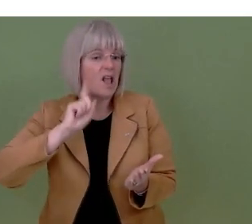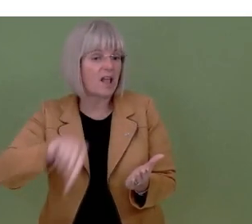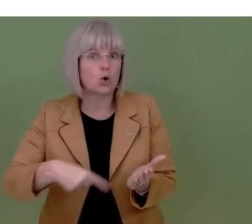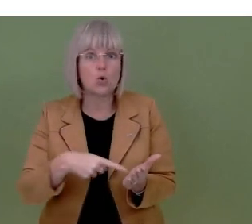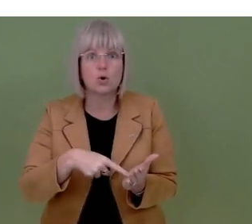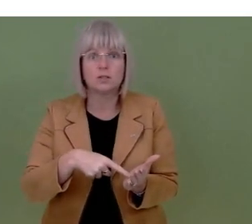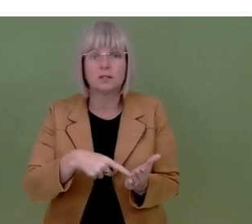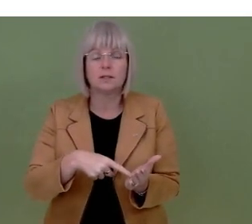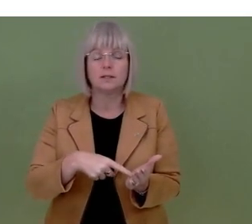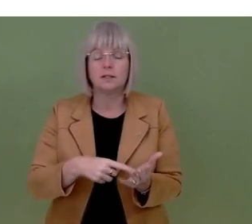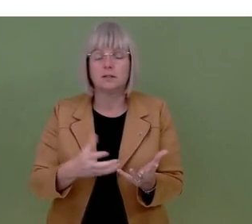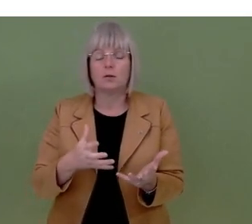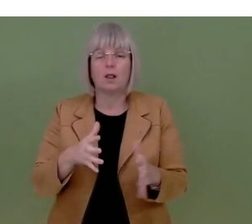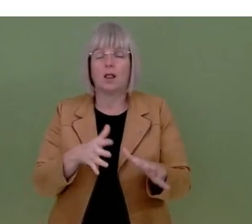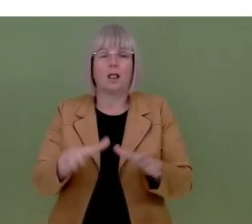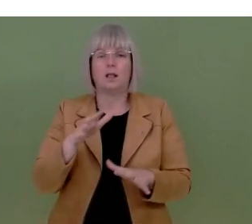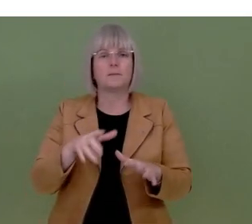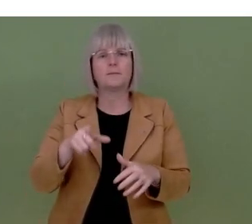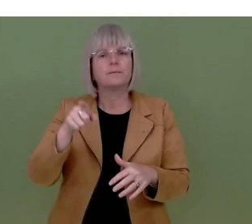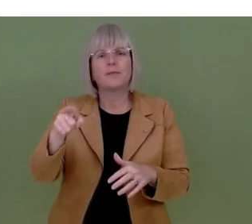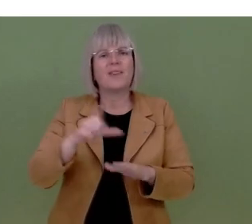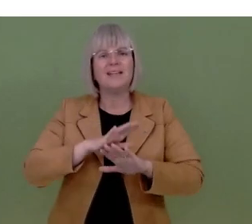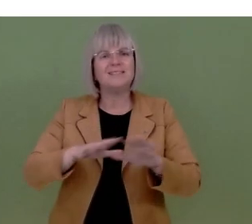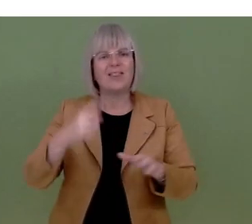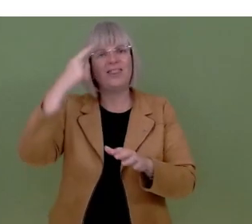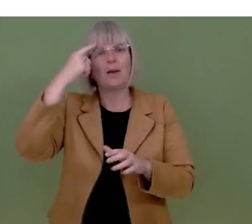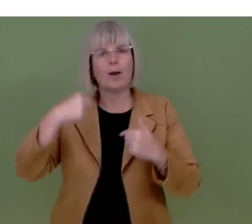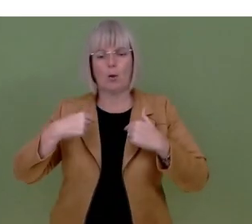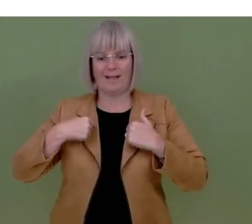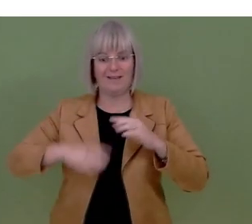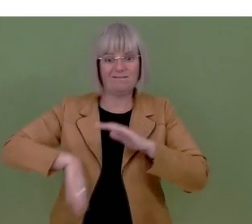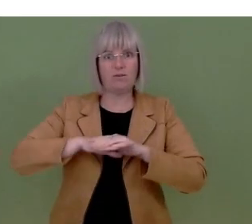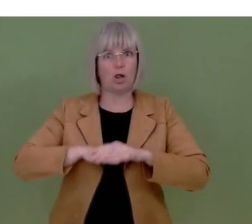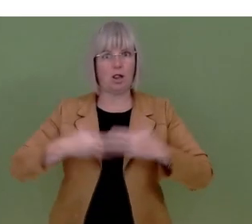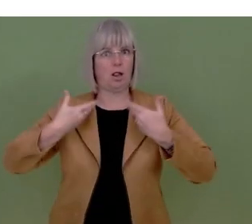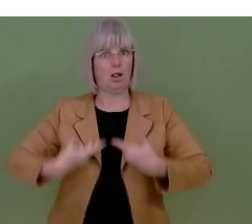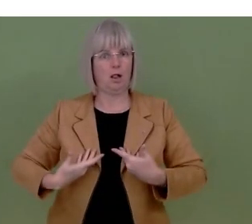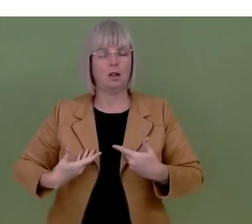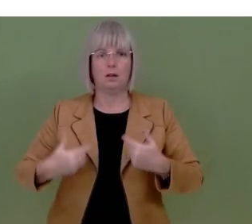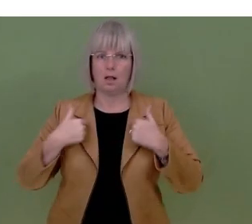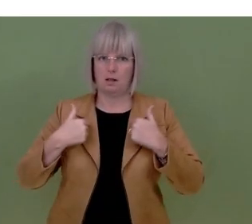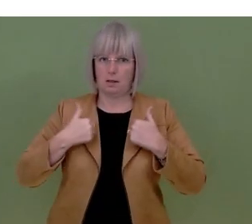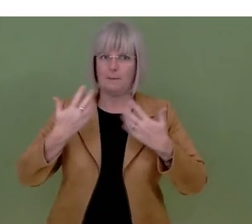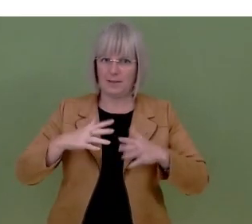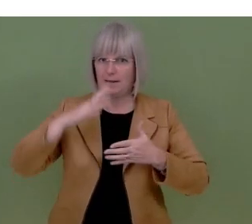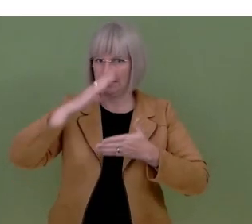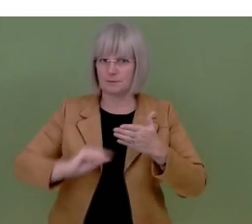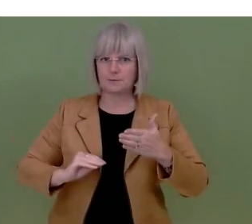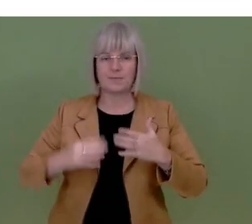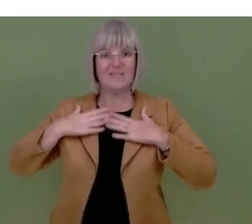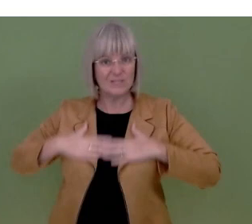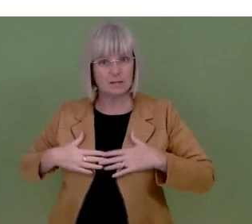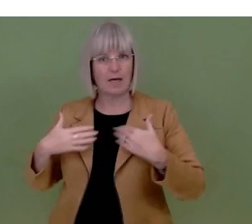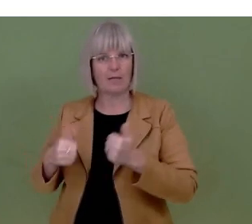in thinking about me as a person having experienced physical health problems